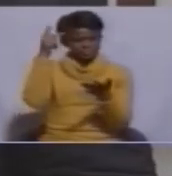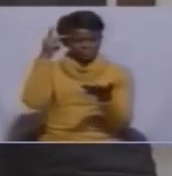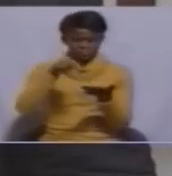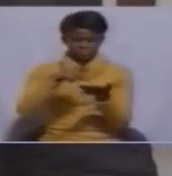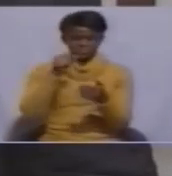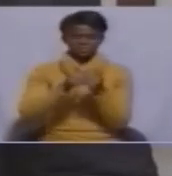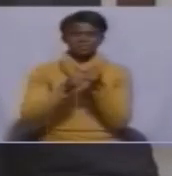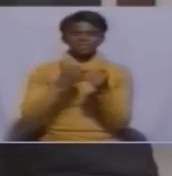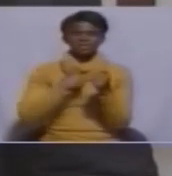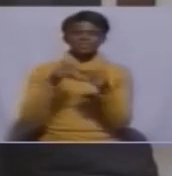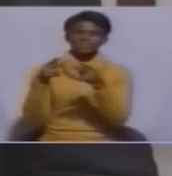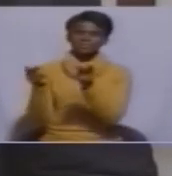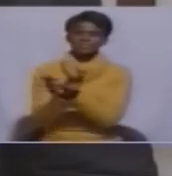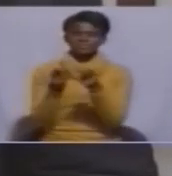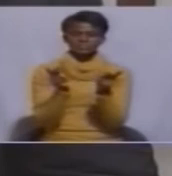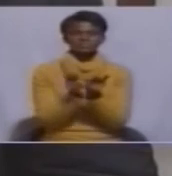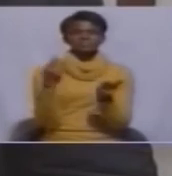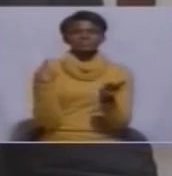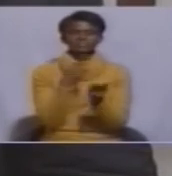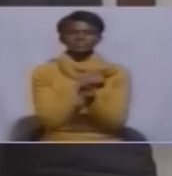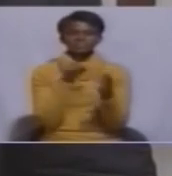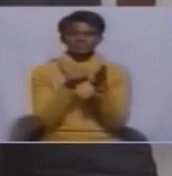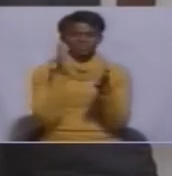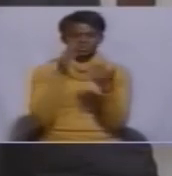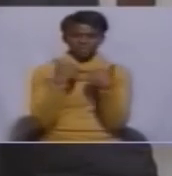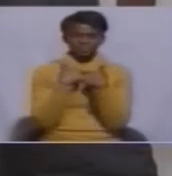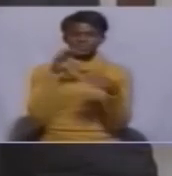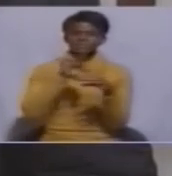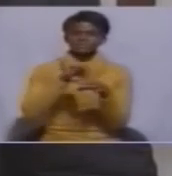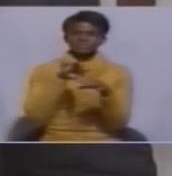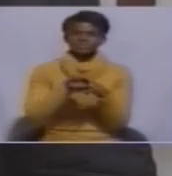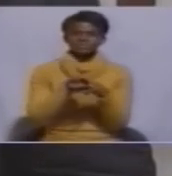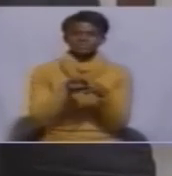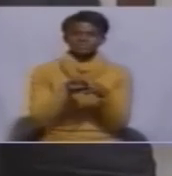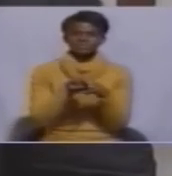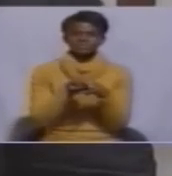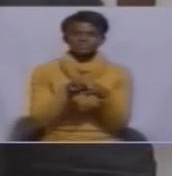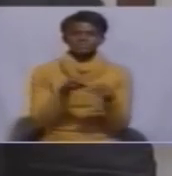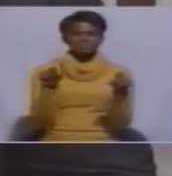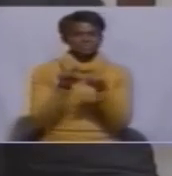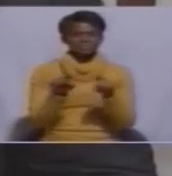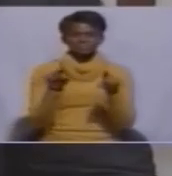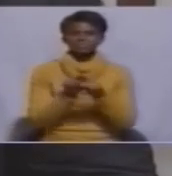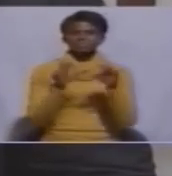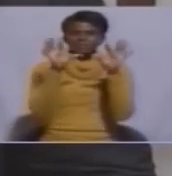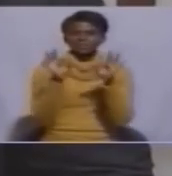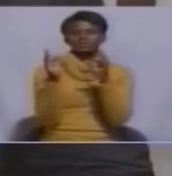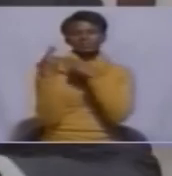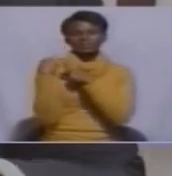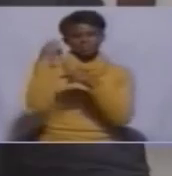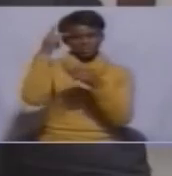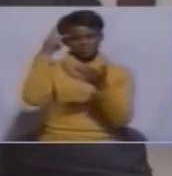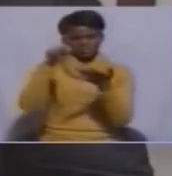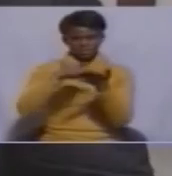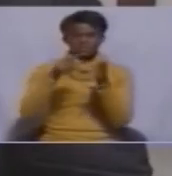have seats in parliament. And then secondly, there will be some form of regulation. There will be some form of accountability. Political parties will have to